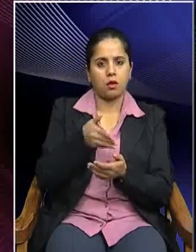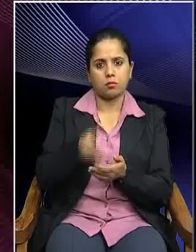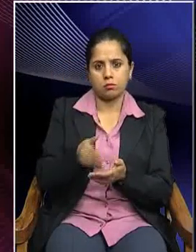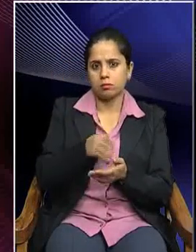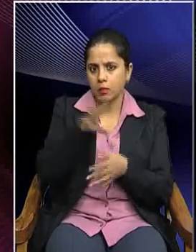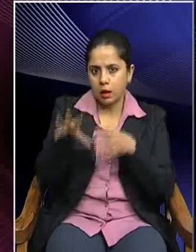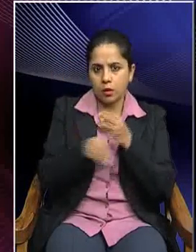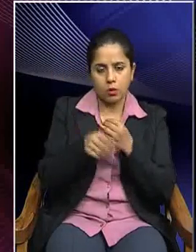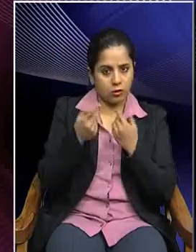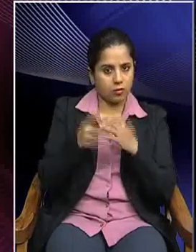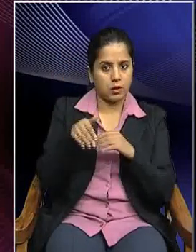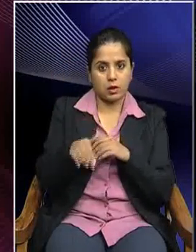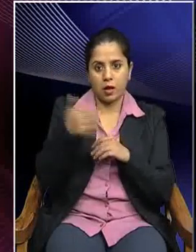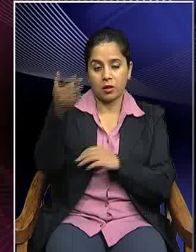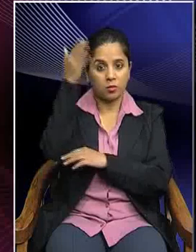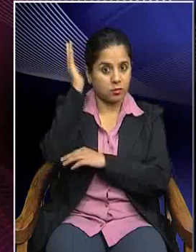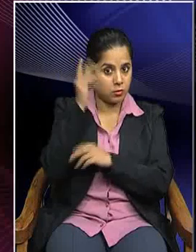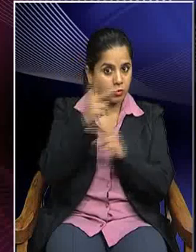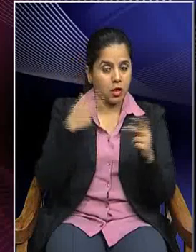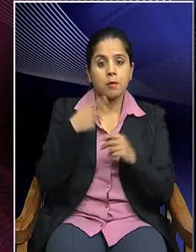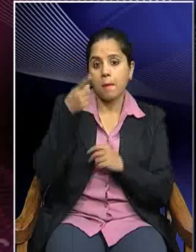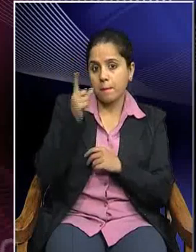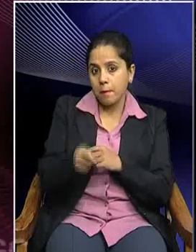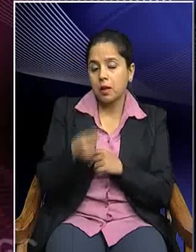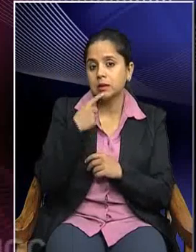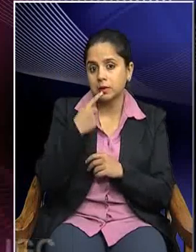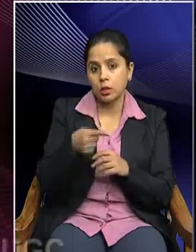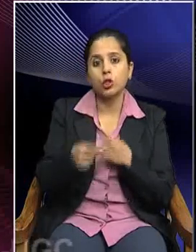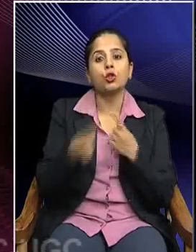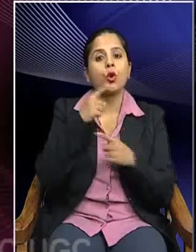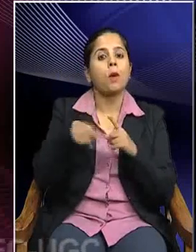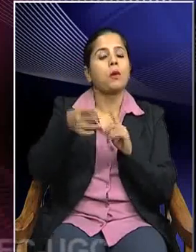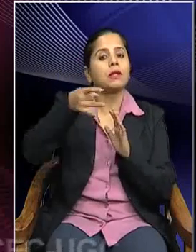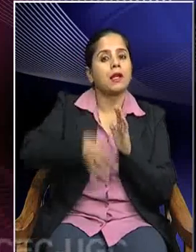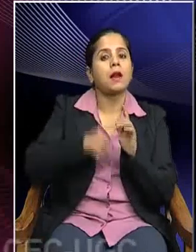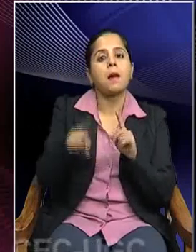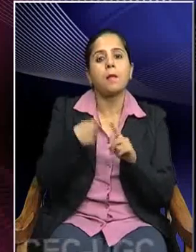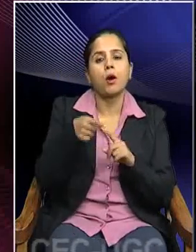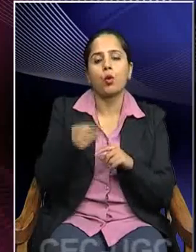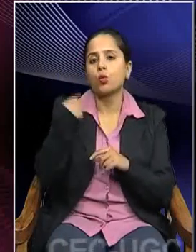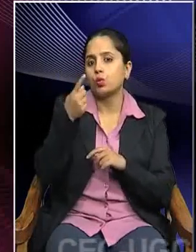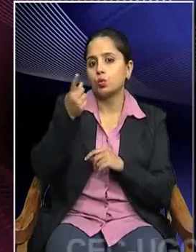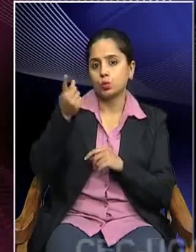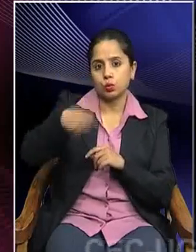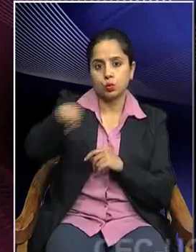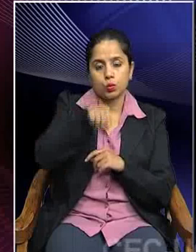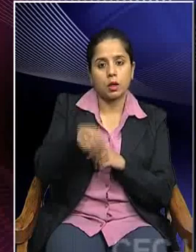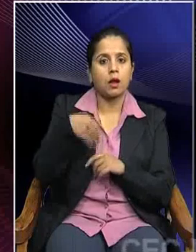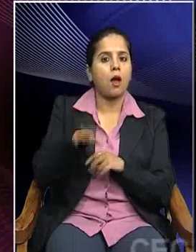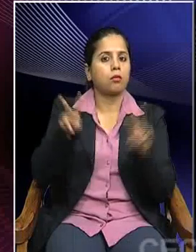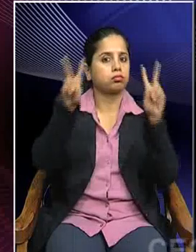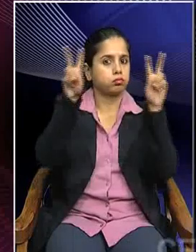and in the next part of this lecture we shall be talking in detail about those